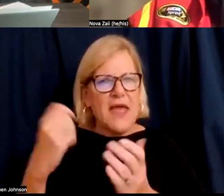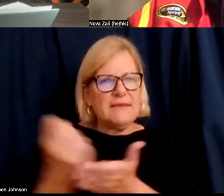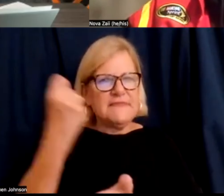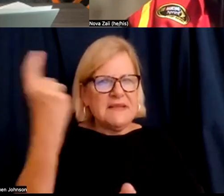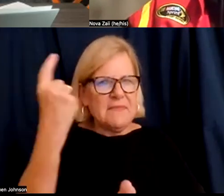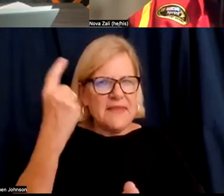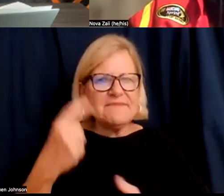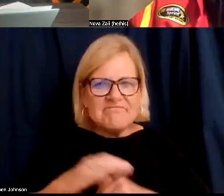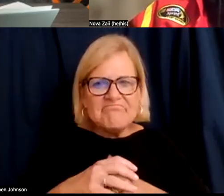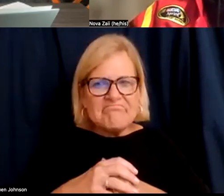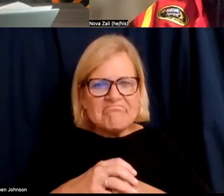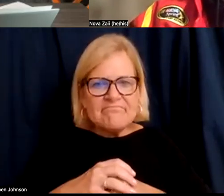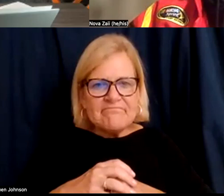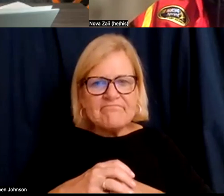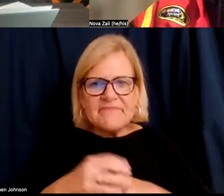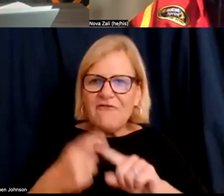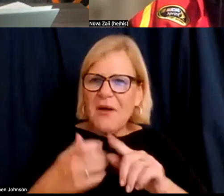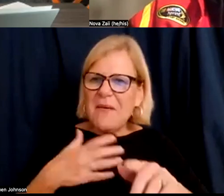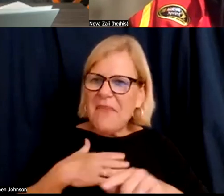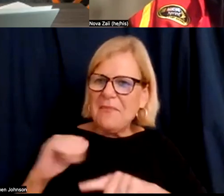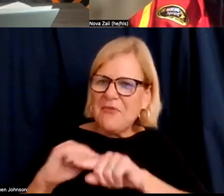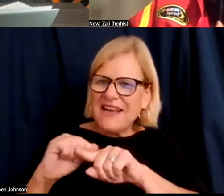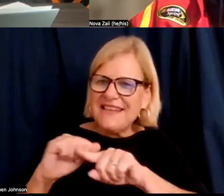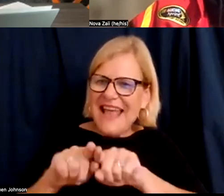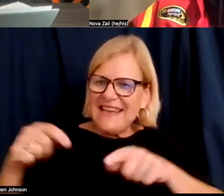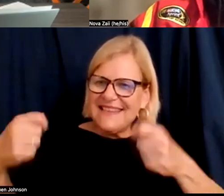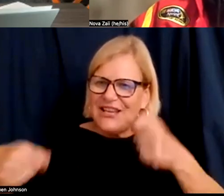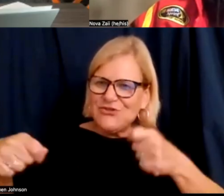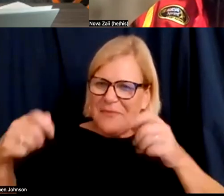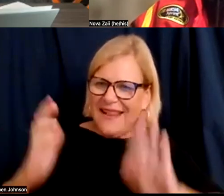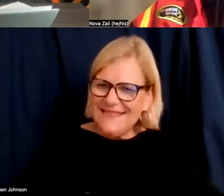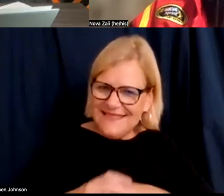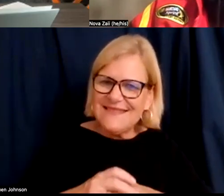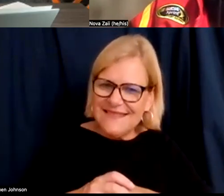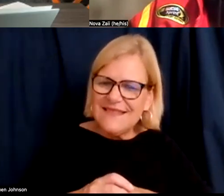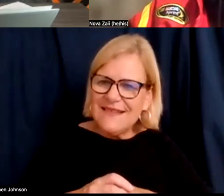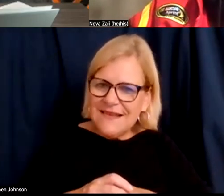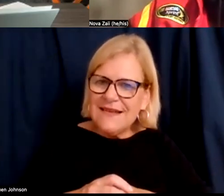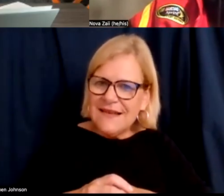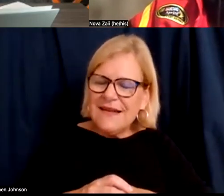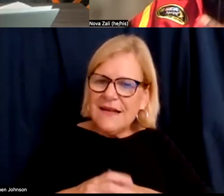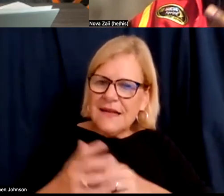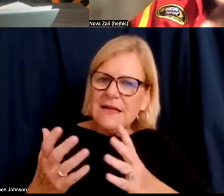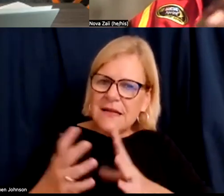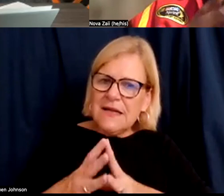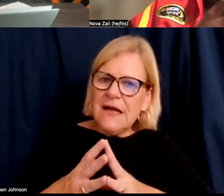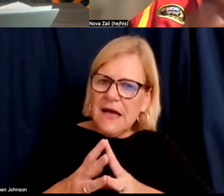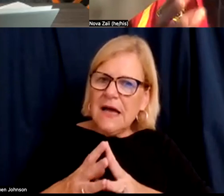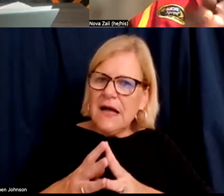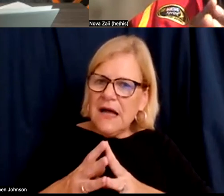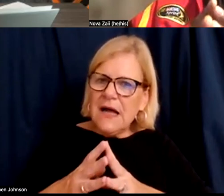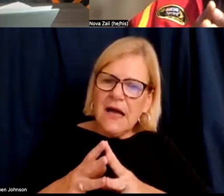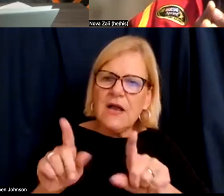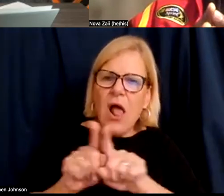something from my practice as an instrumentalist, and